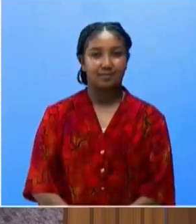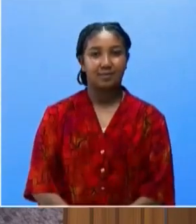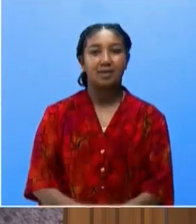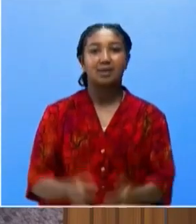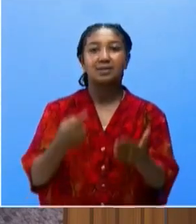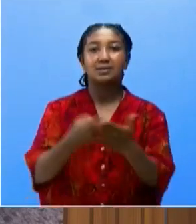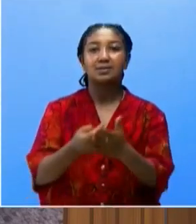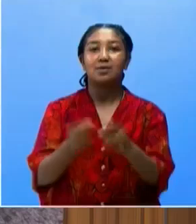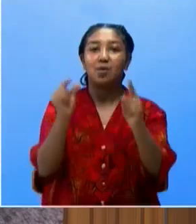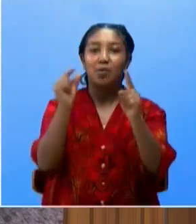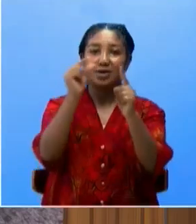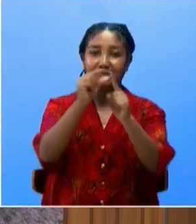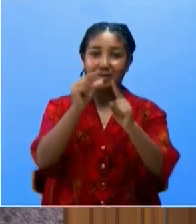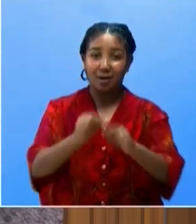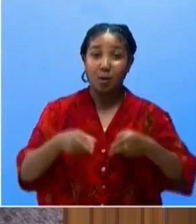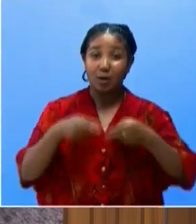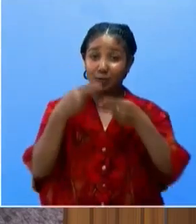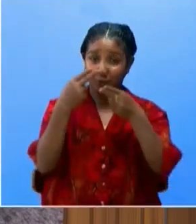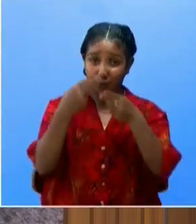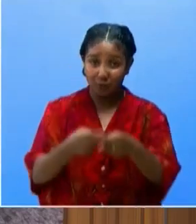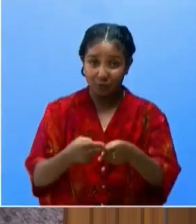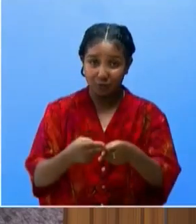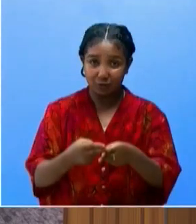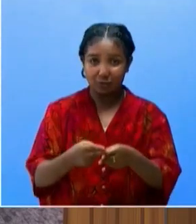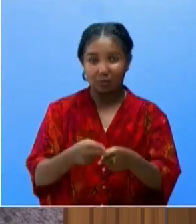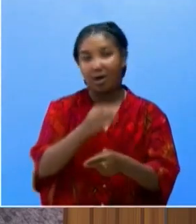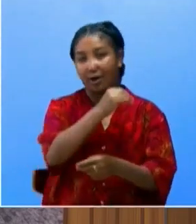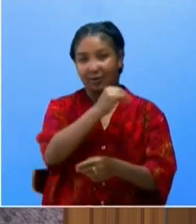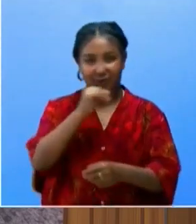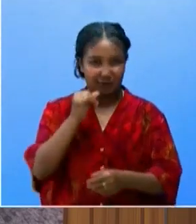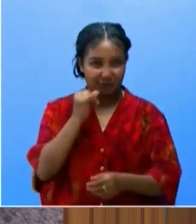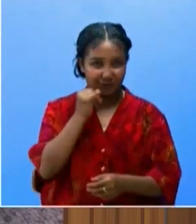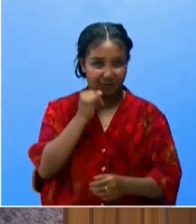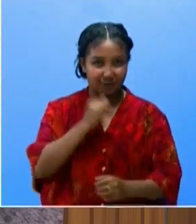These words are what we call adjectives.